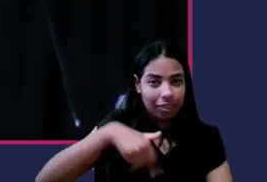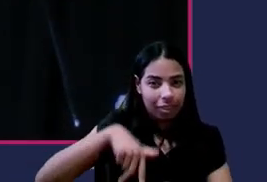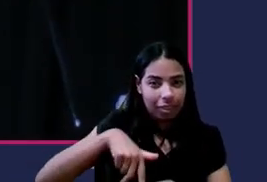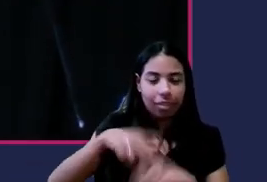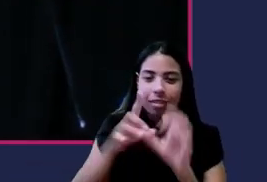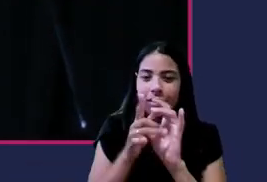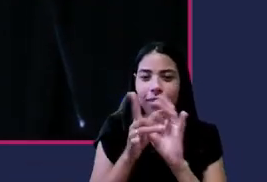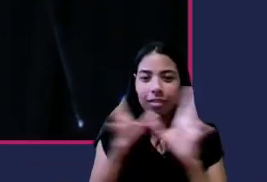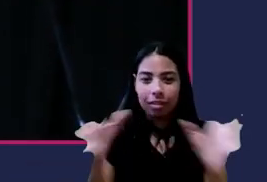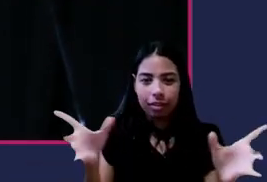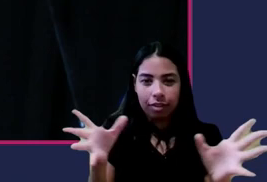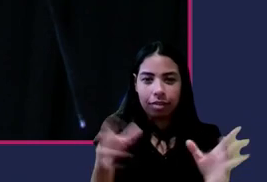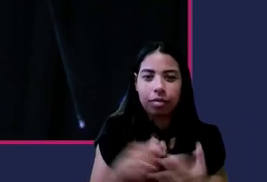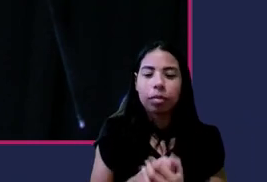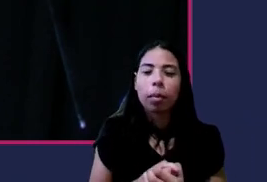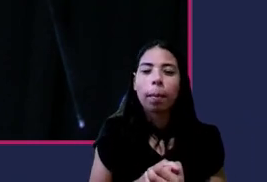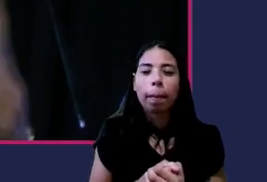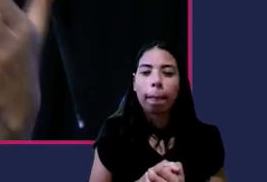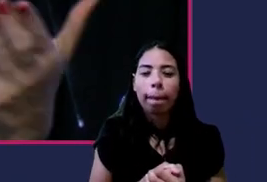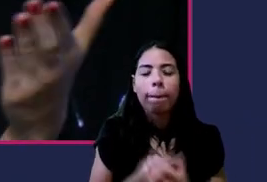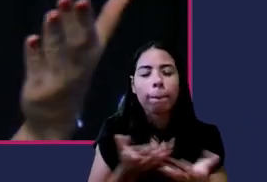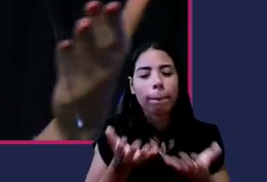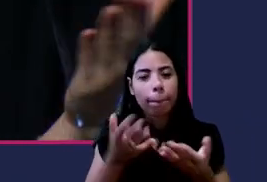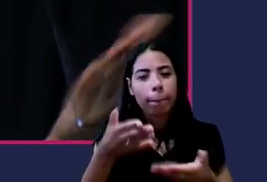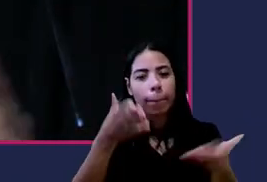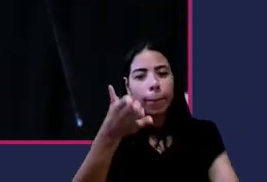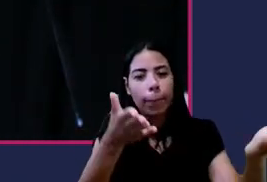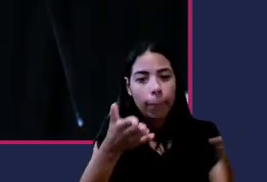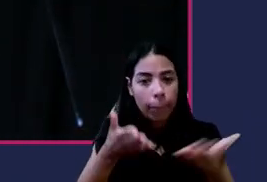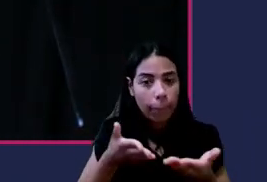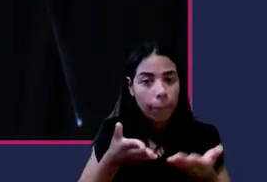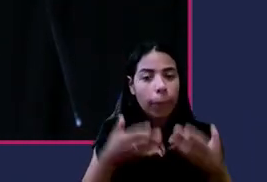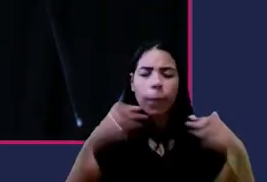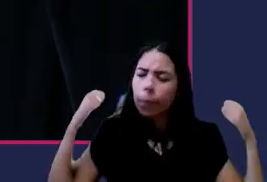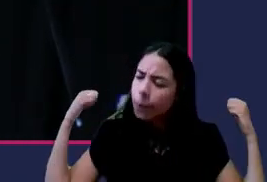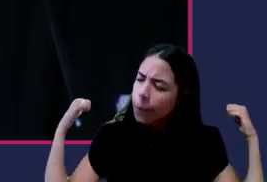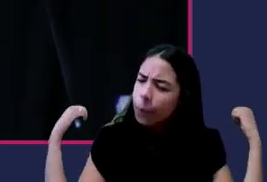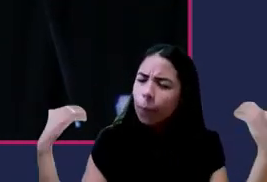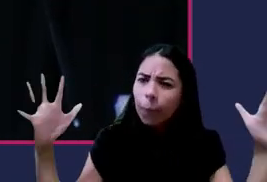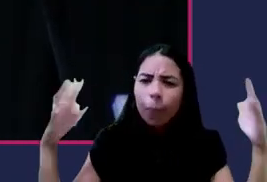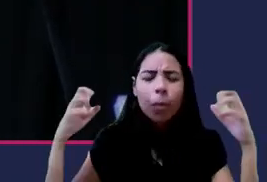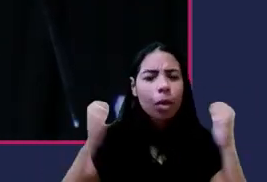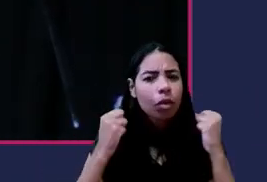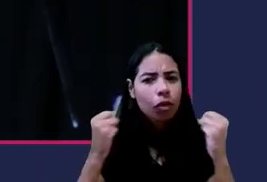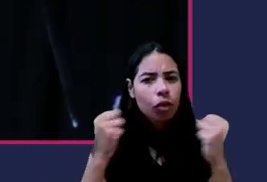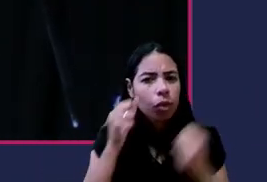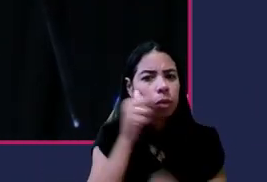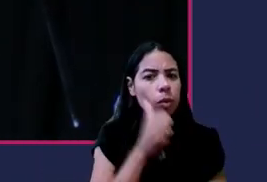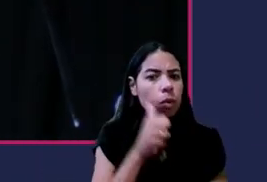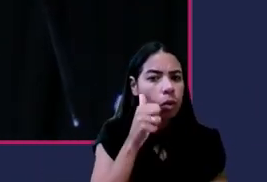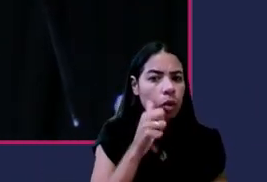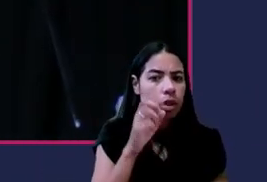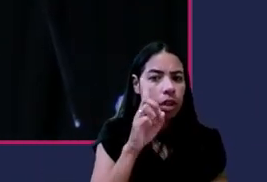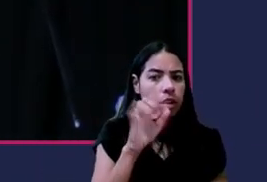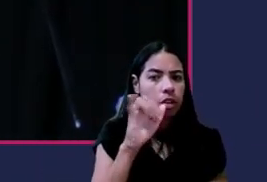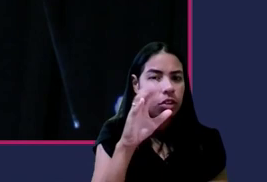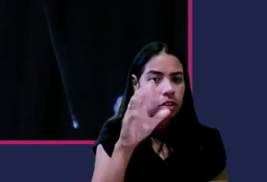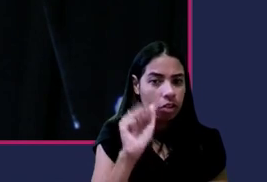going to receive some of the authorities present in this meeting. I would like to invite to the